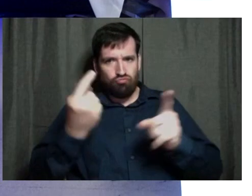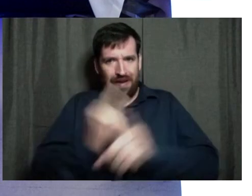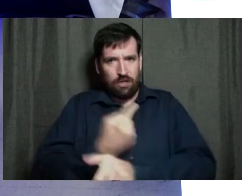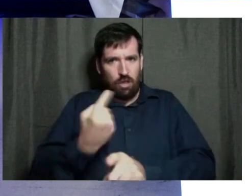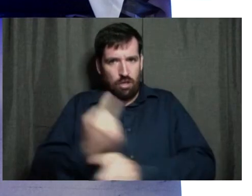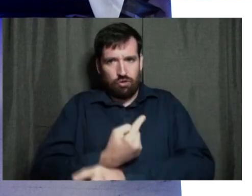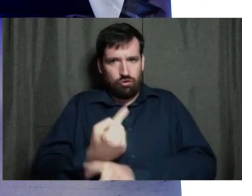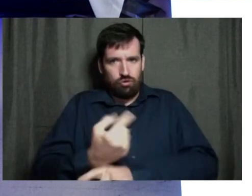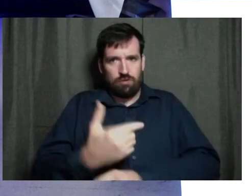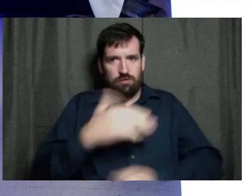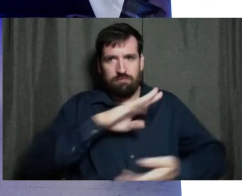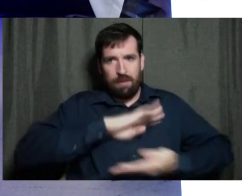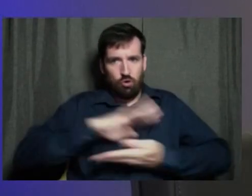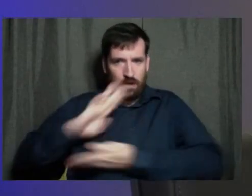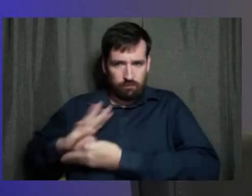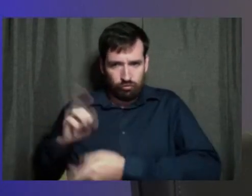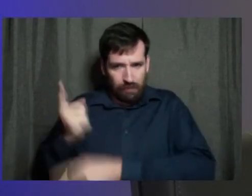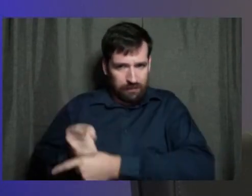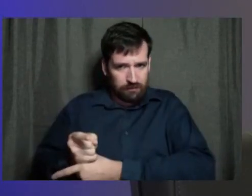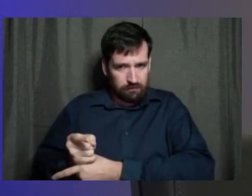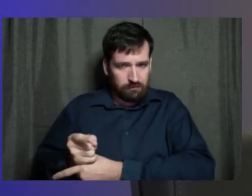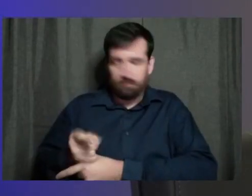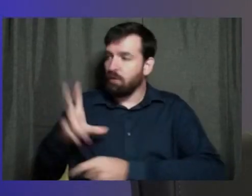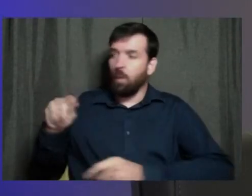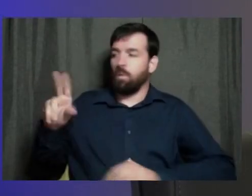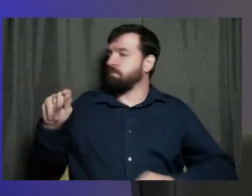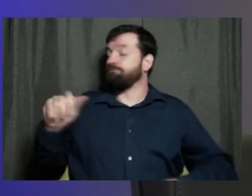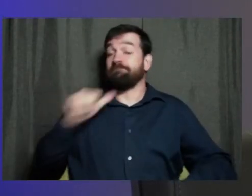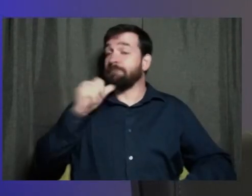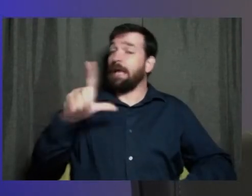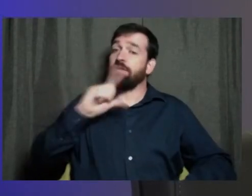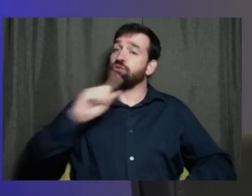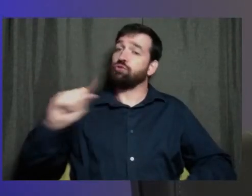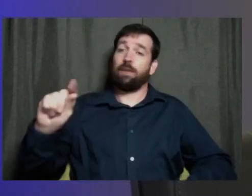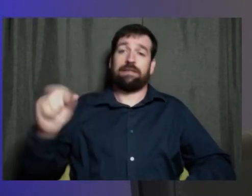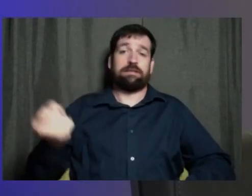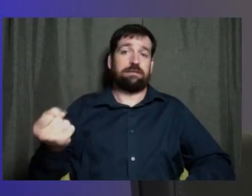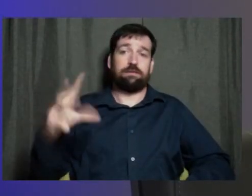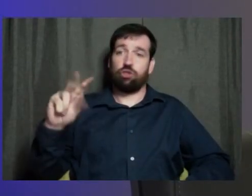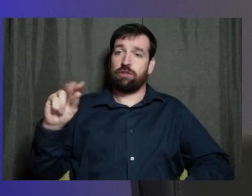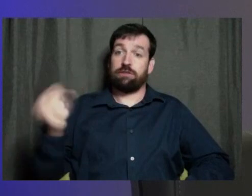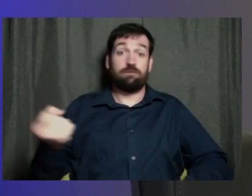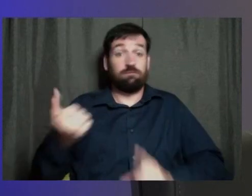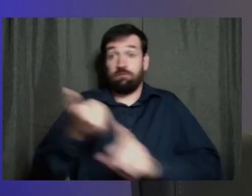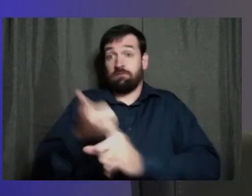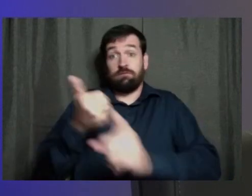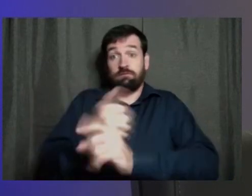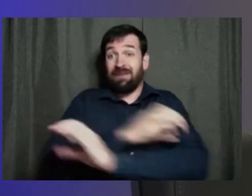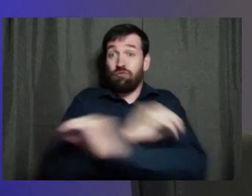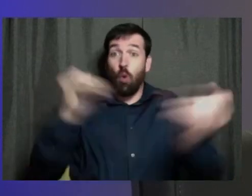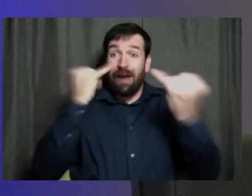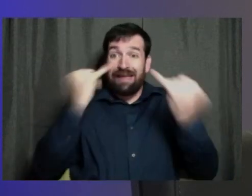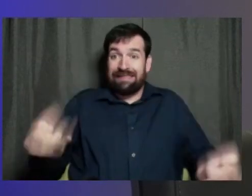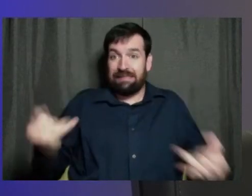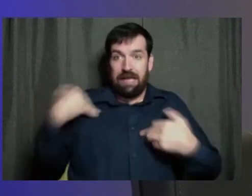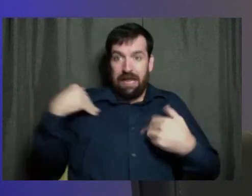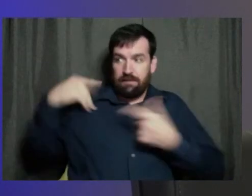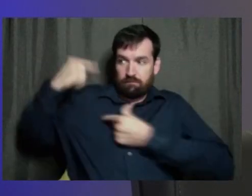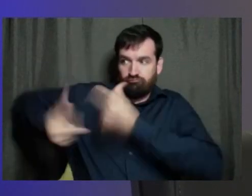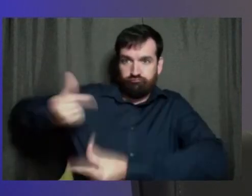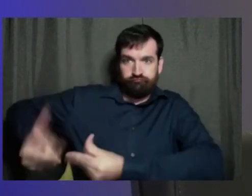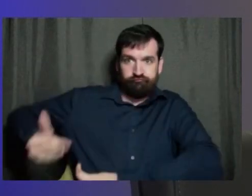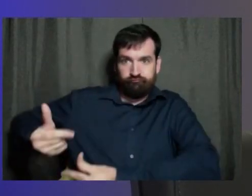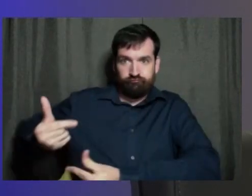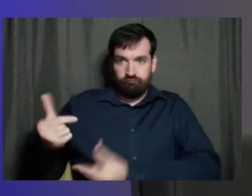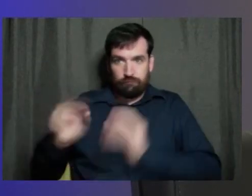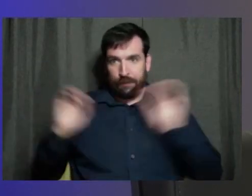right? Correct, definitely not. And so women, in Lauren's case, she had no idea that she harbored this hereditary predisposition.